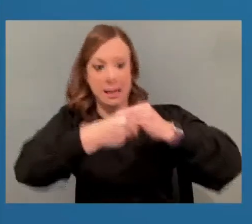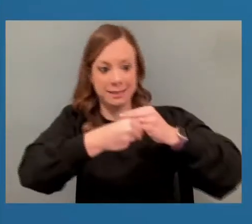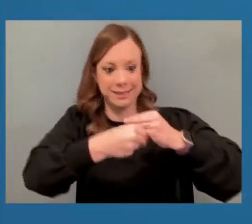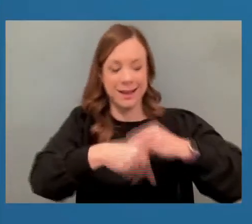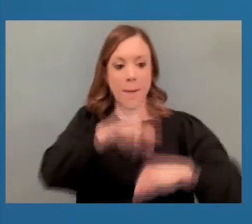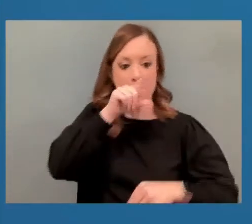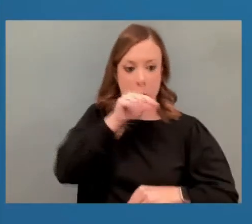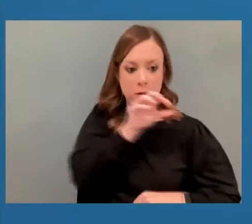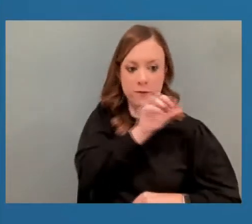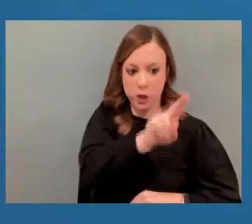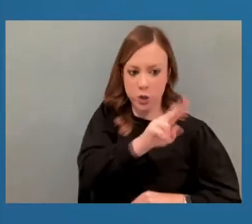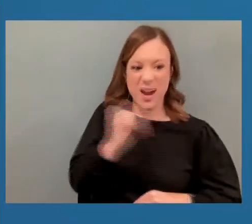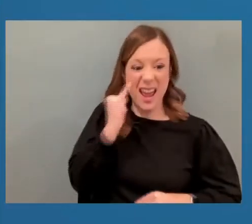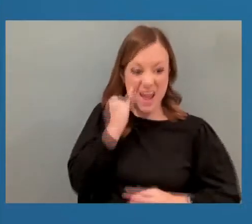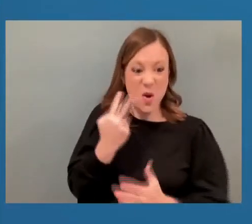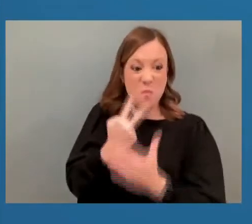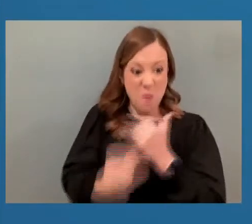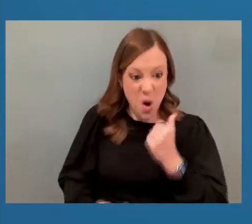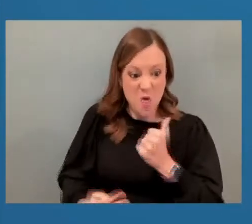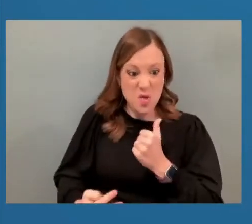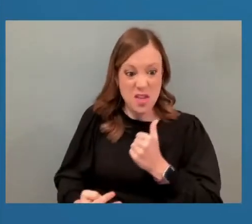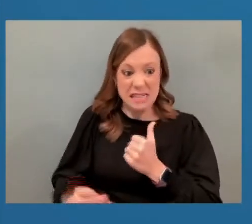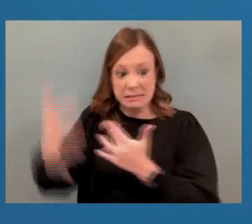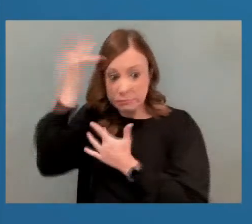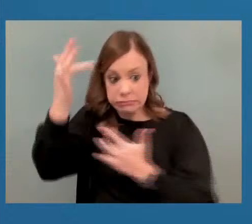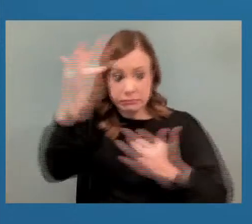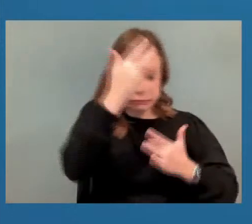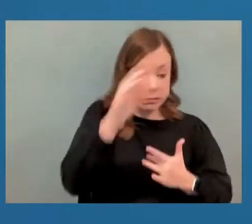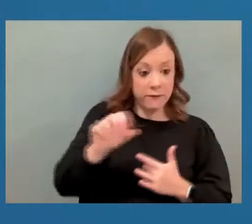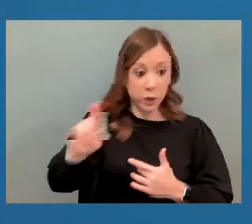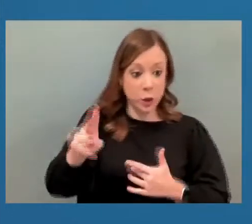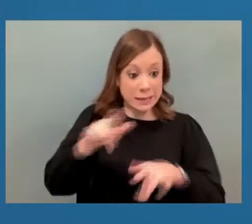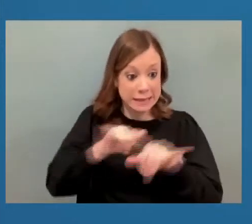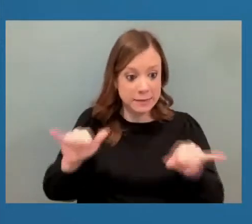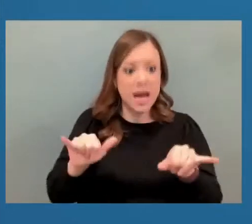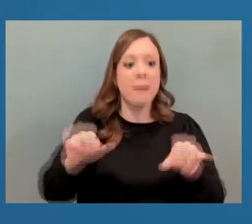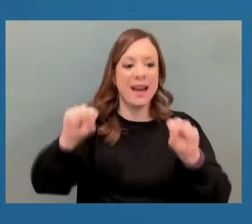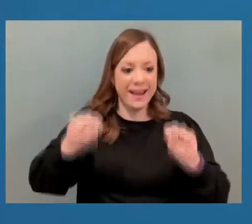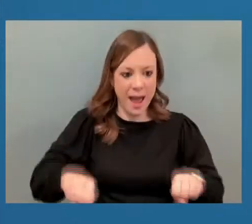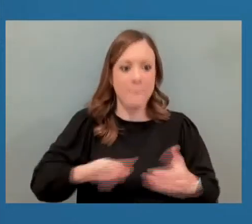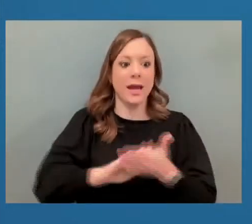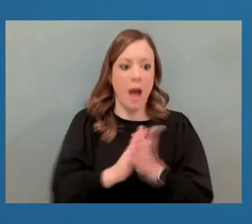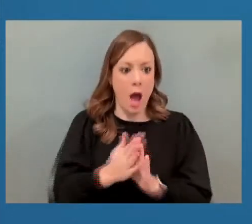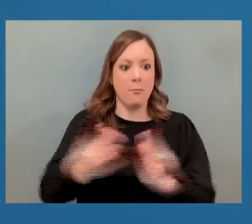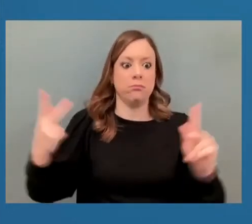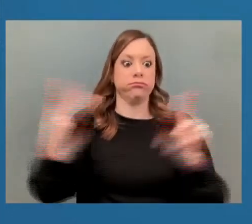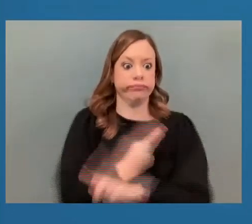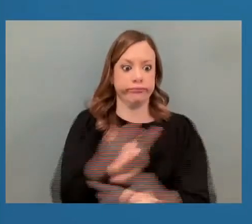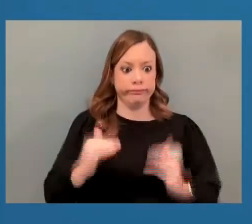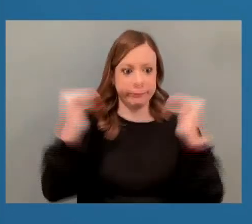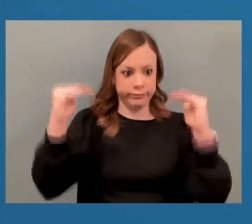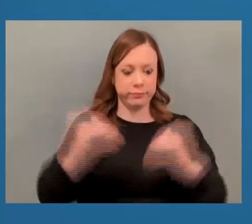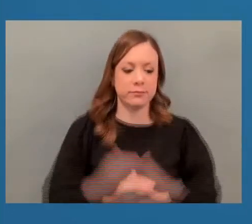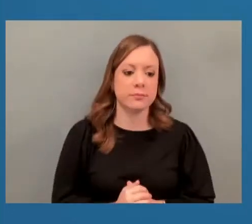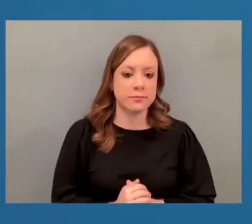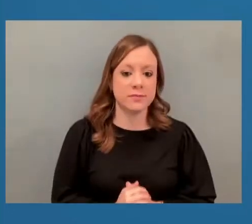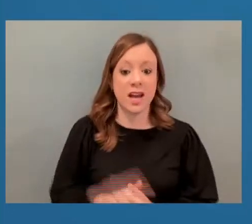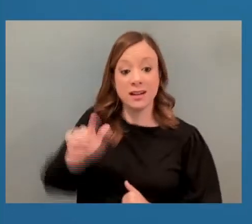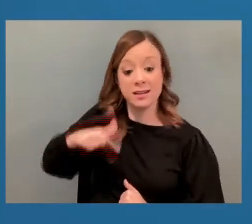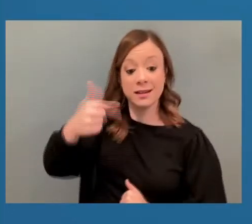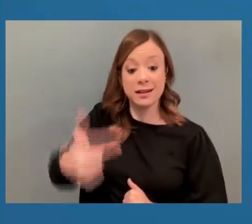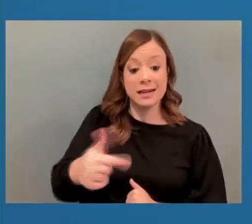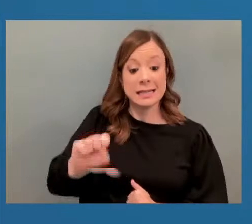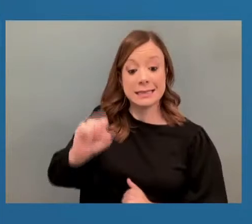could create a resistant strain. Let me stop there and turn it over to Deputy Secretary Walters. Thank you so much.